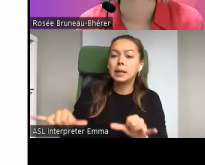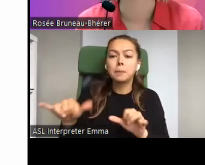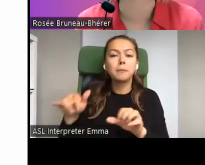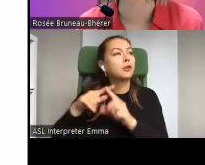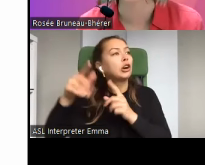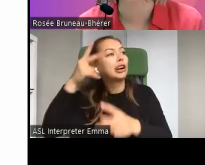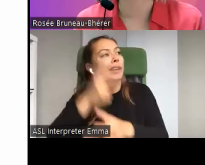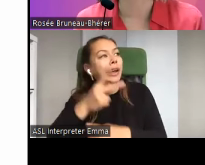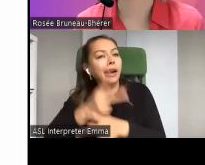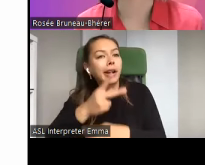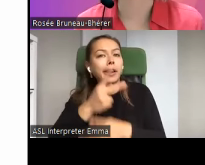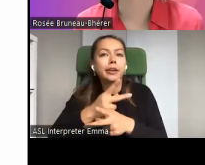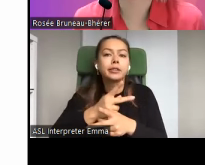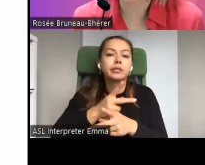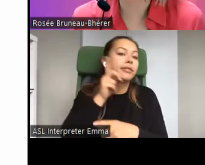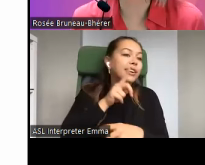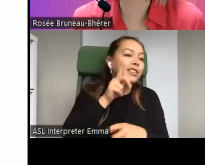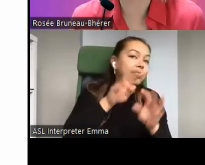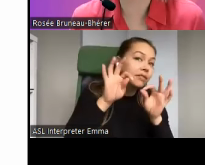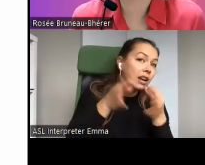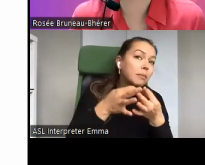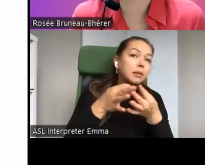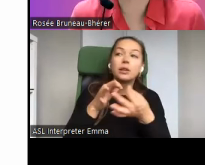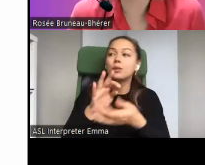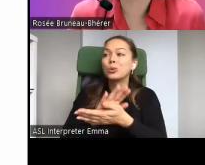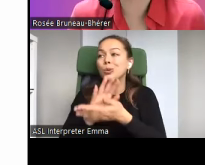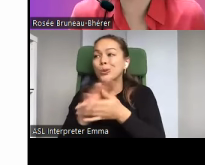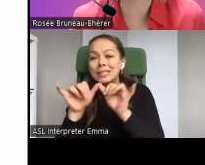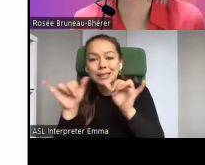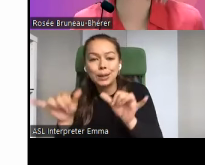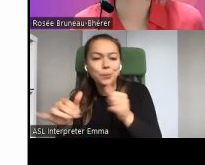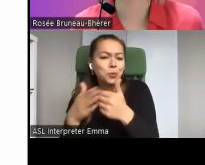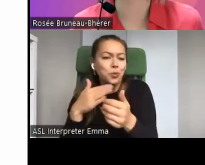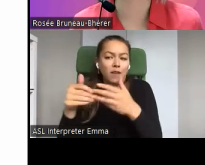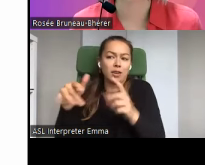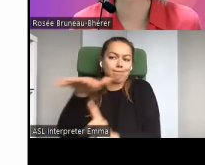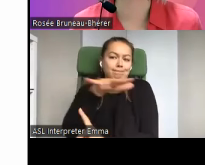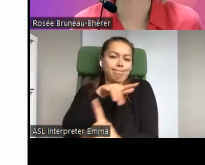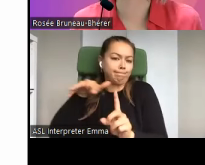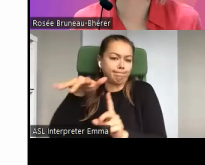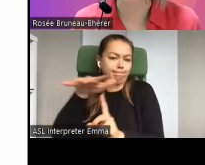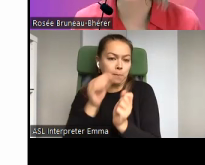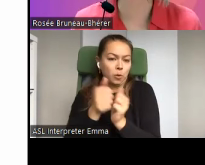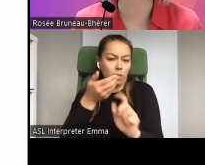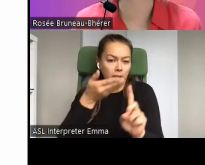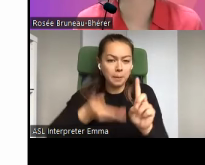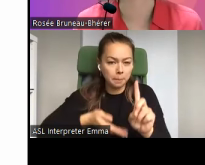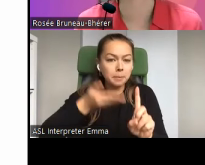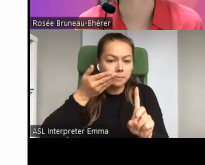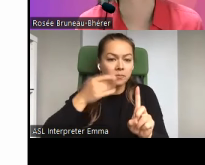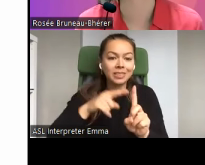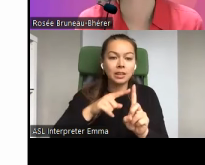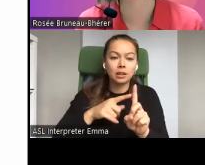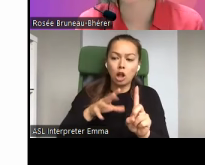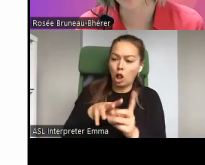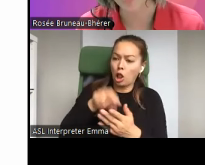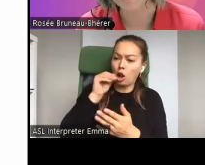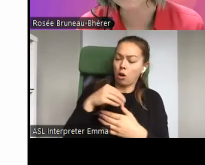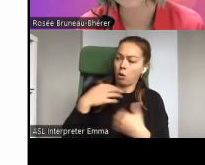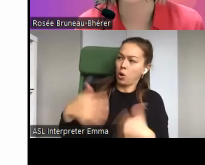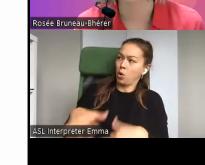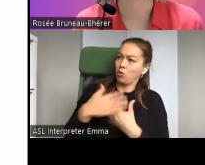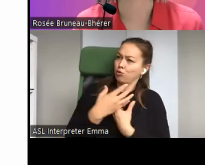school system, everyone that surrounds him, and that he'll have learned that he he is worthy, he can